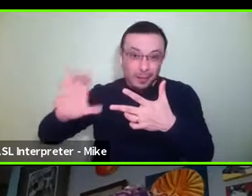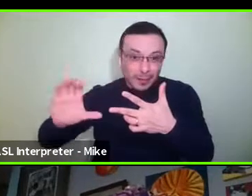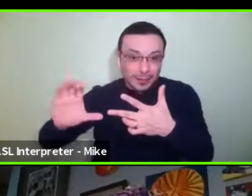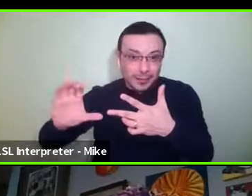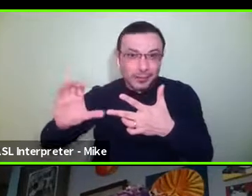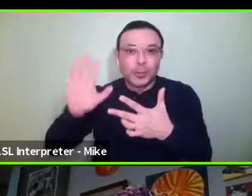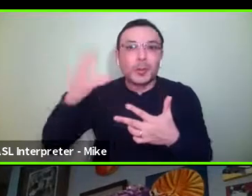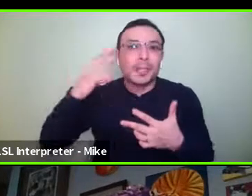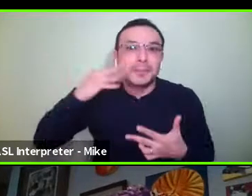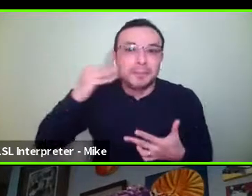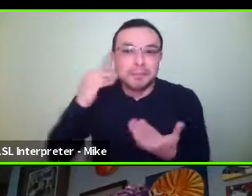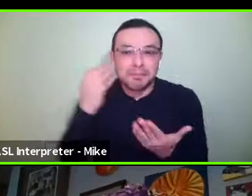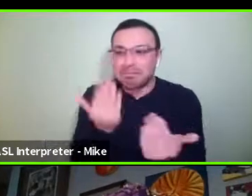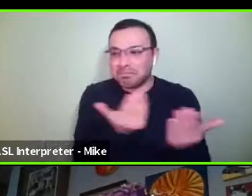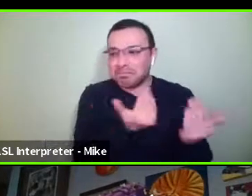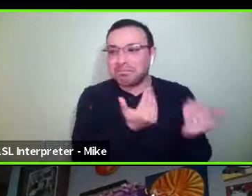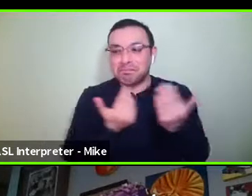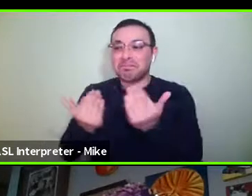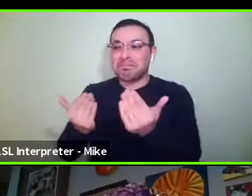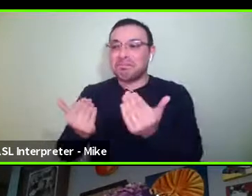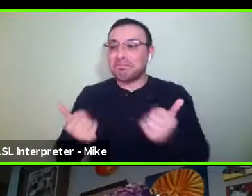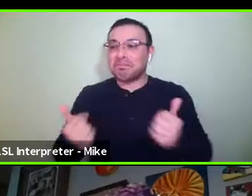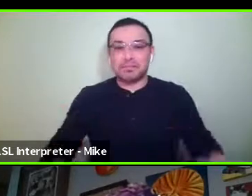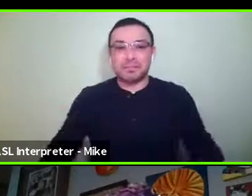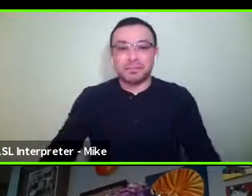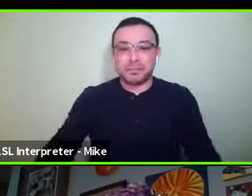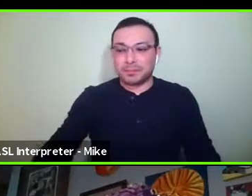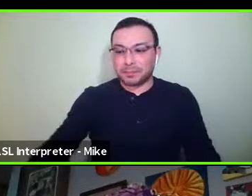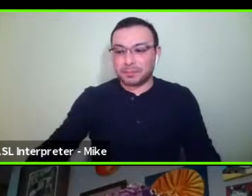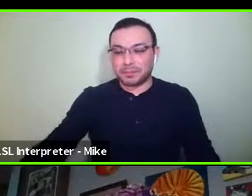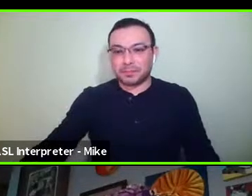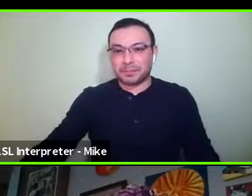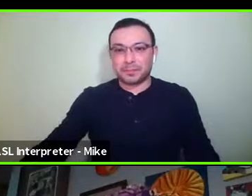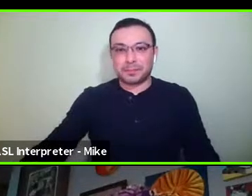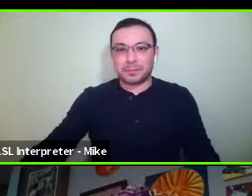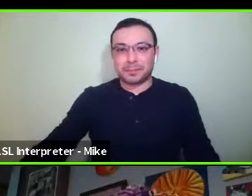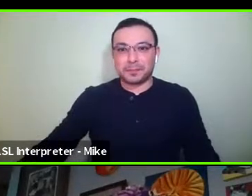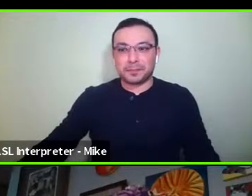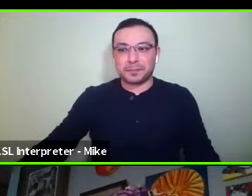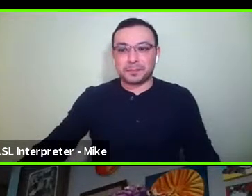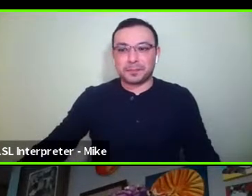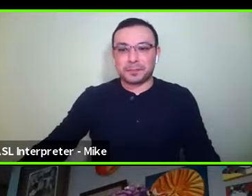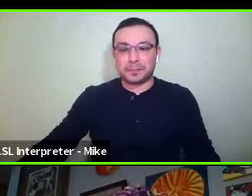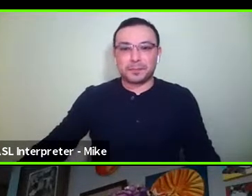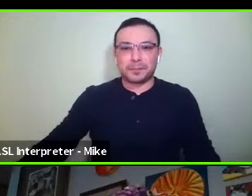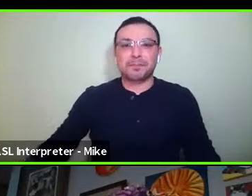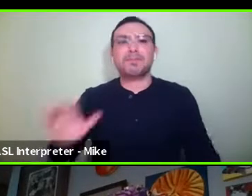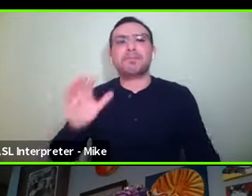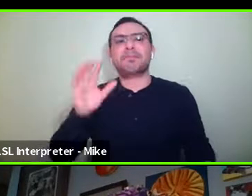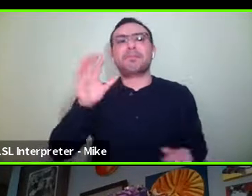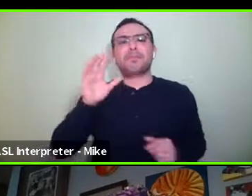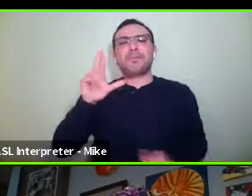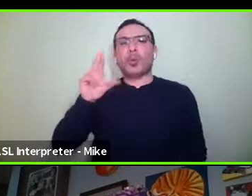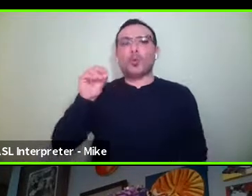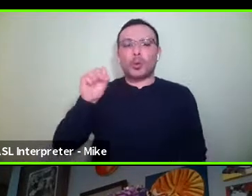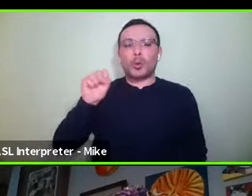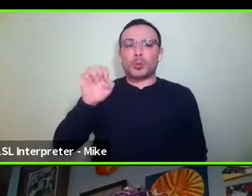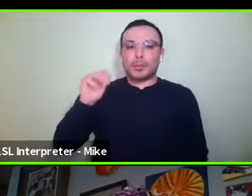I'd be happy to begin by saying, once again, thank you for these